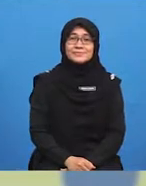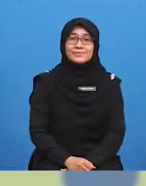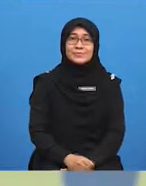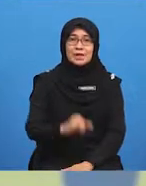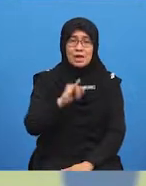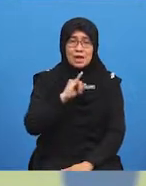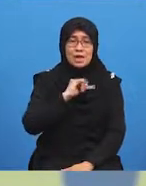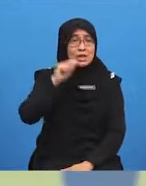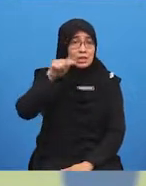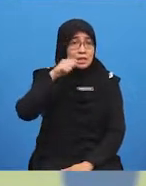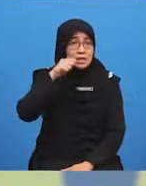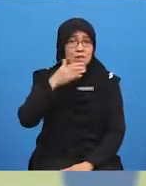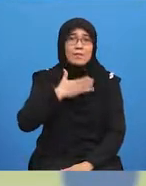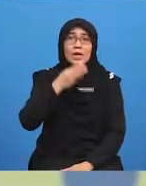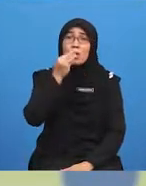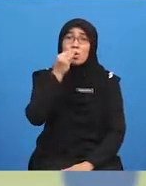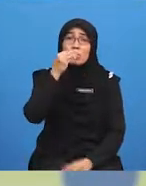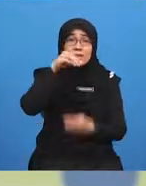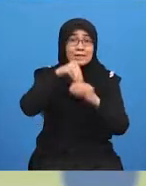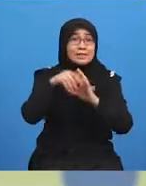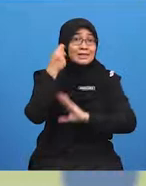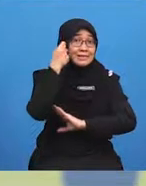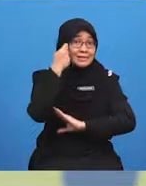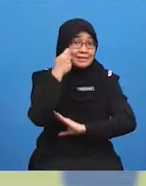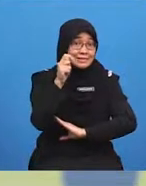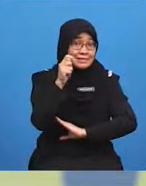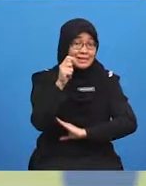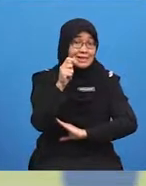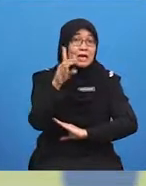I eat my food in the dining hall.